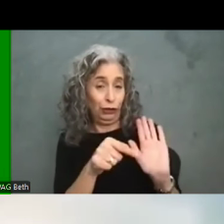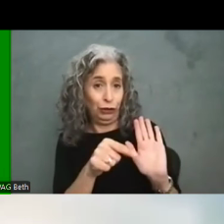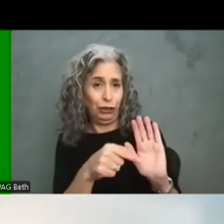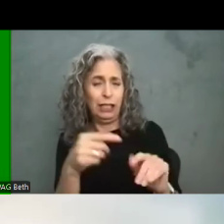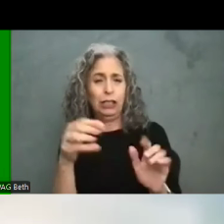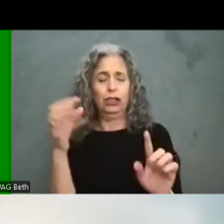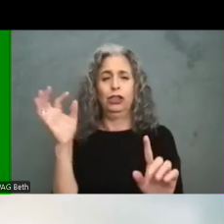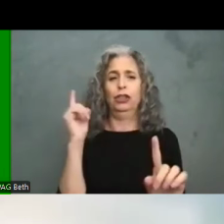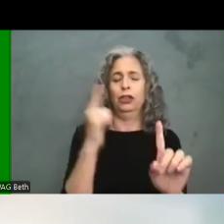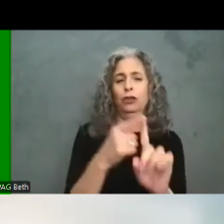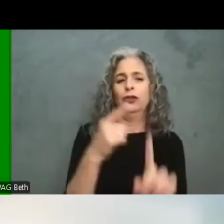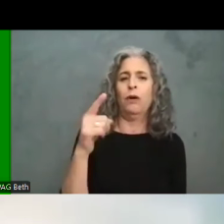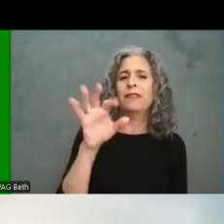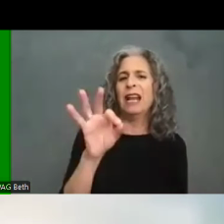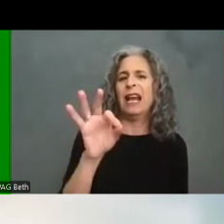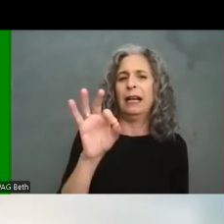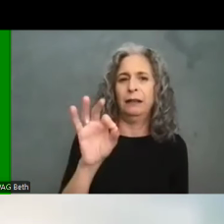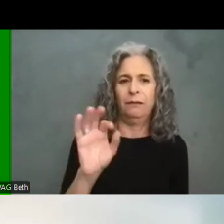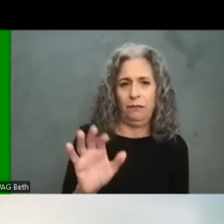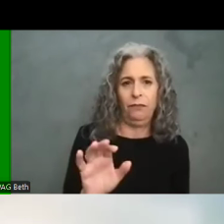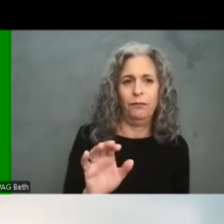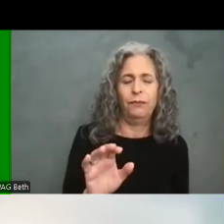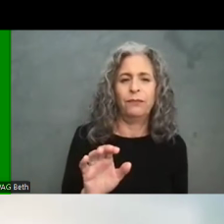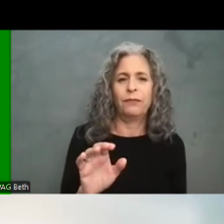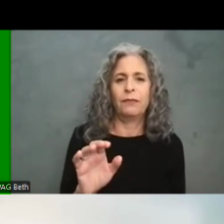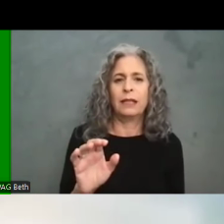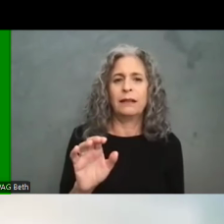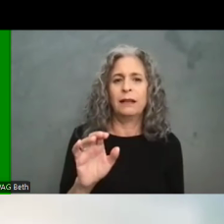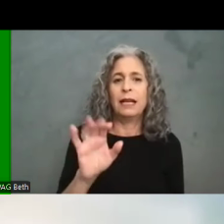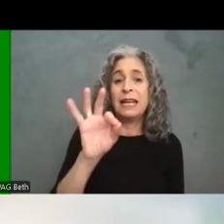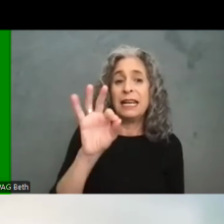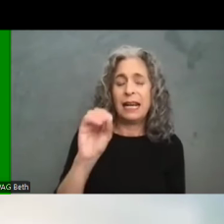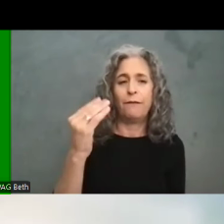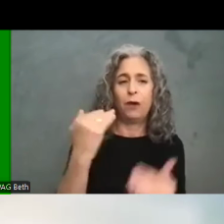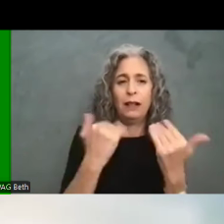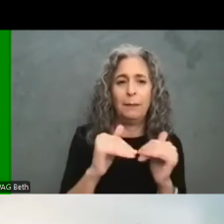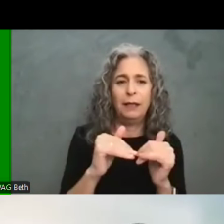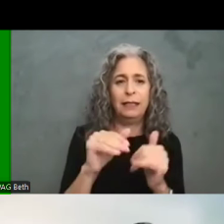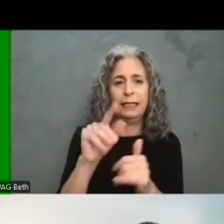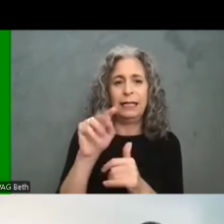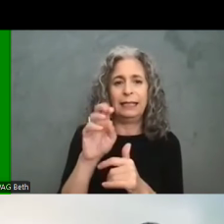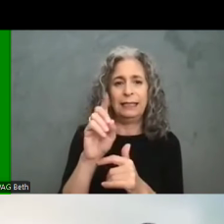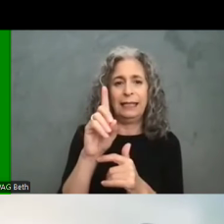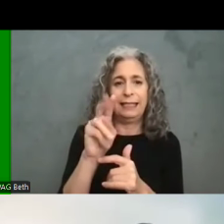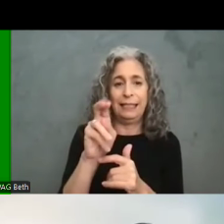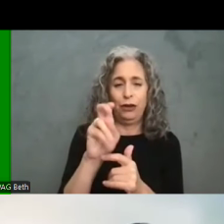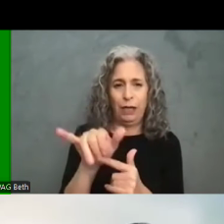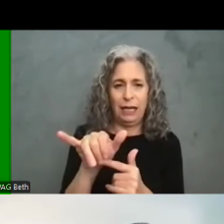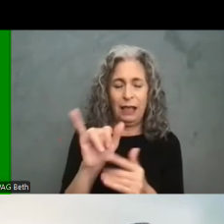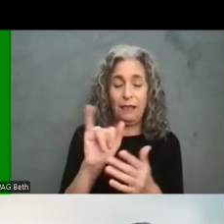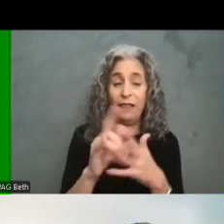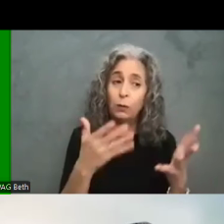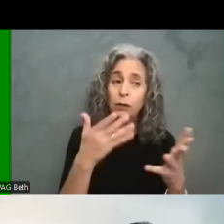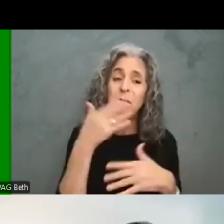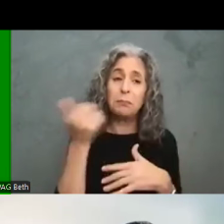of 95 for limited reach and strength, and a score of 90 for limited manual dexterity. So this is the most promising of the